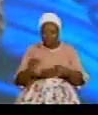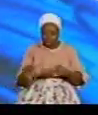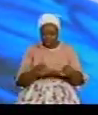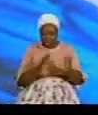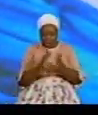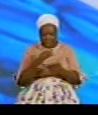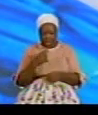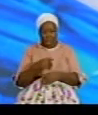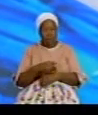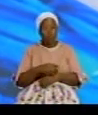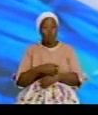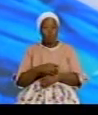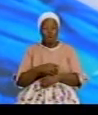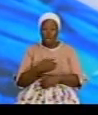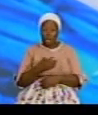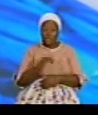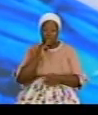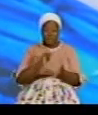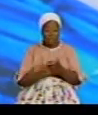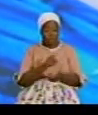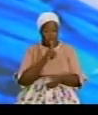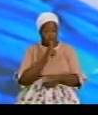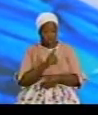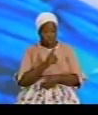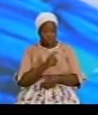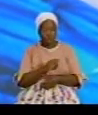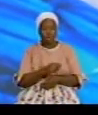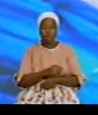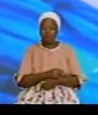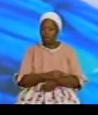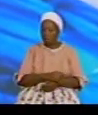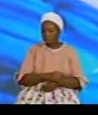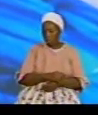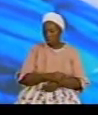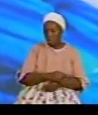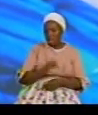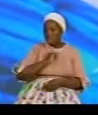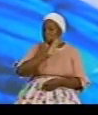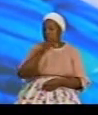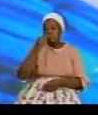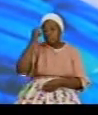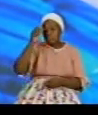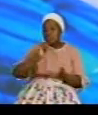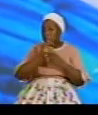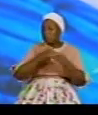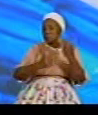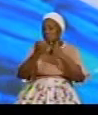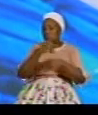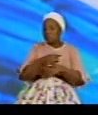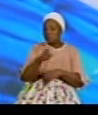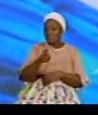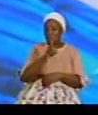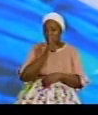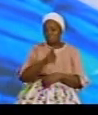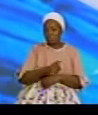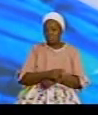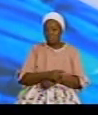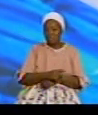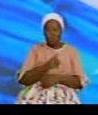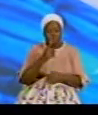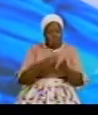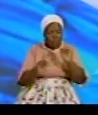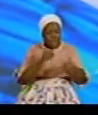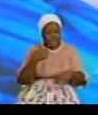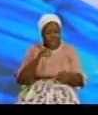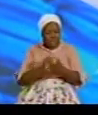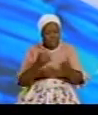is that so? I didn't mean to offend them. What did I say that